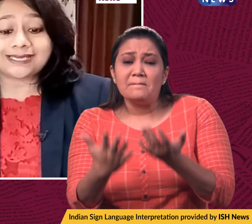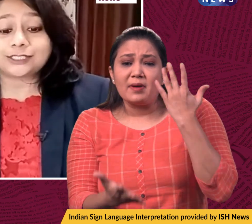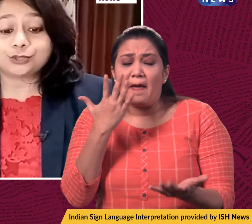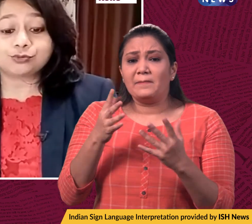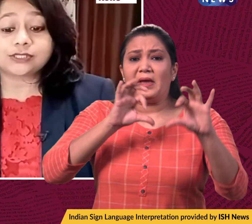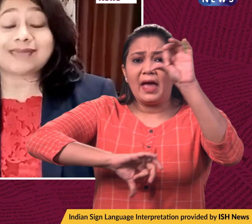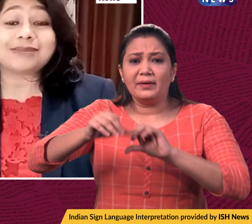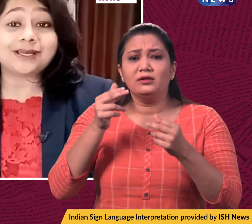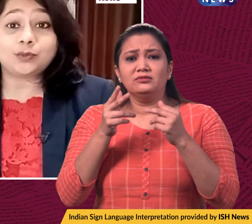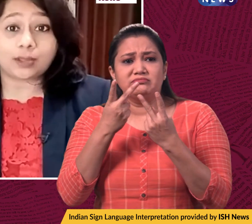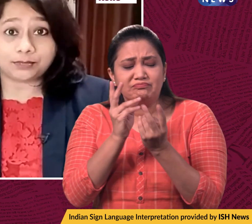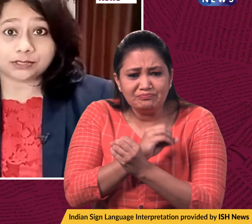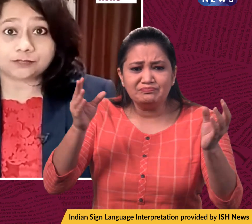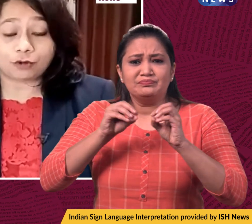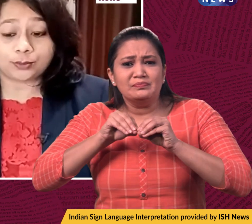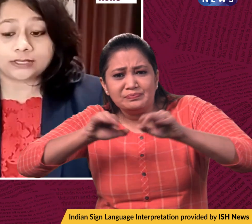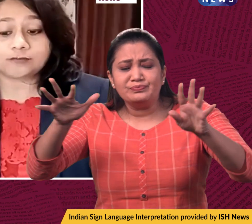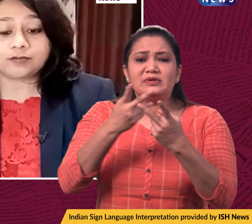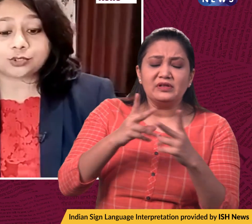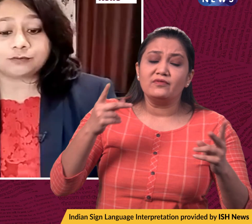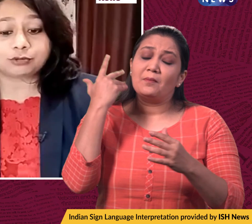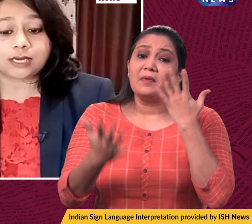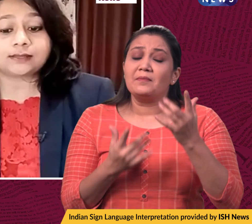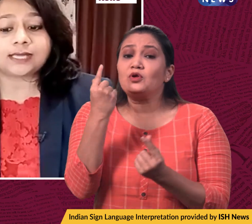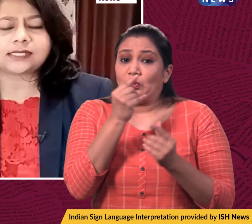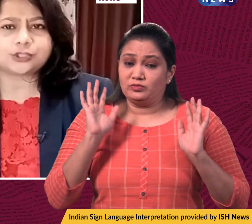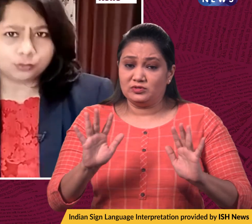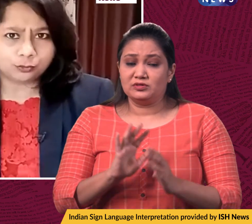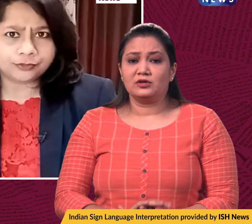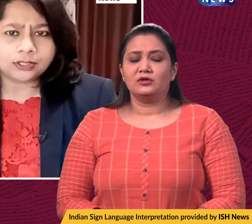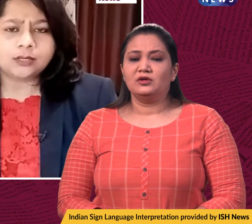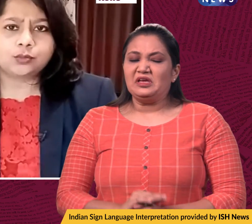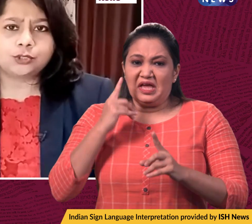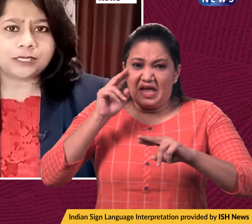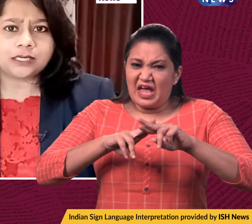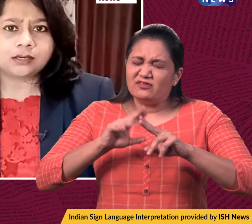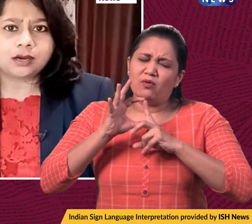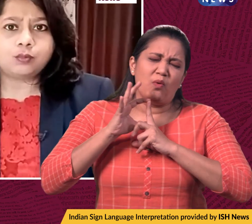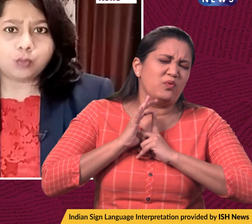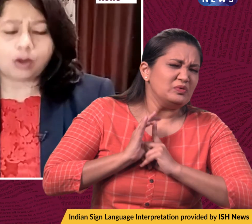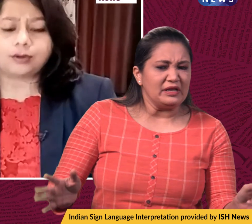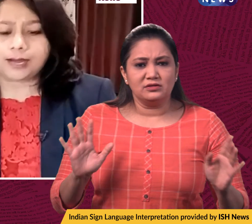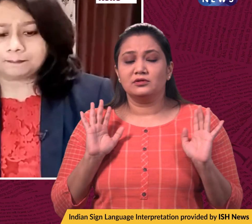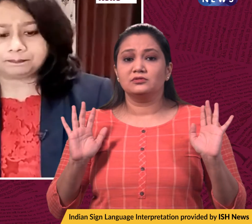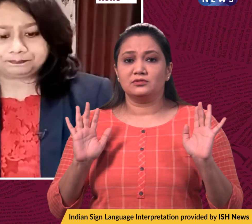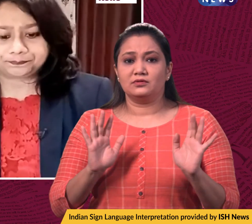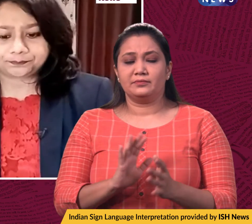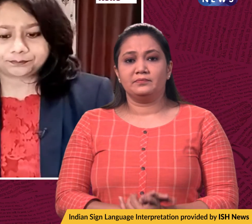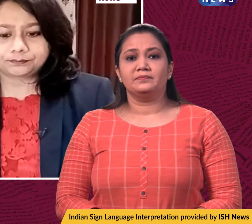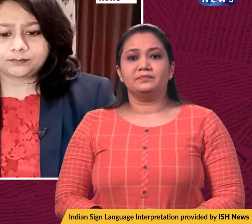Russia might use chemical weapons following its invasion of Ukraine, and that such a move would be a war